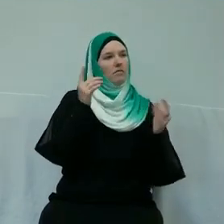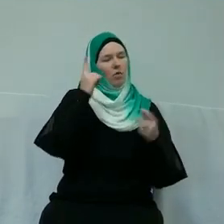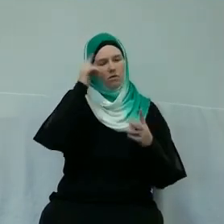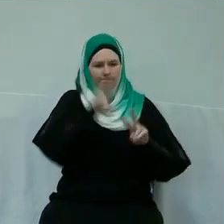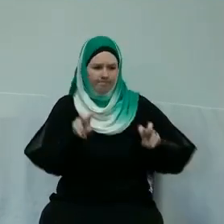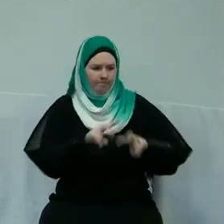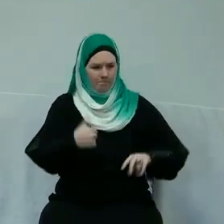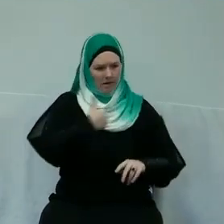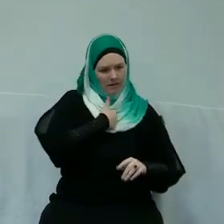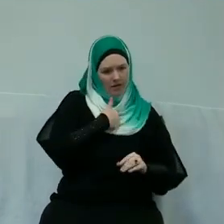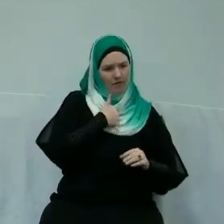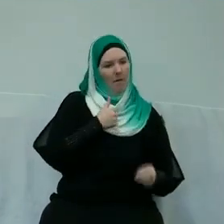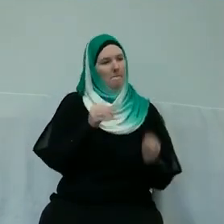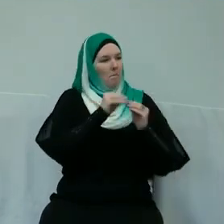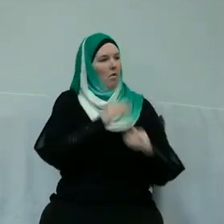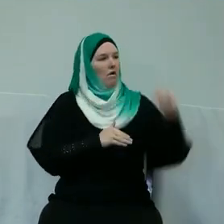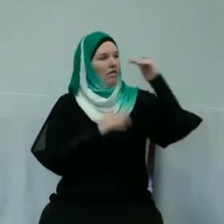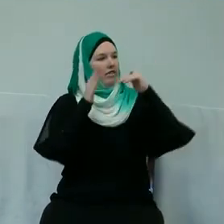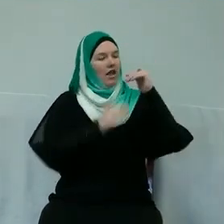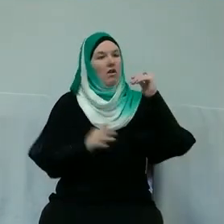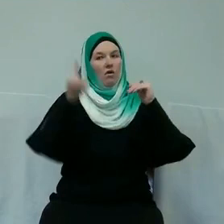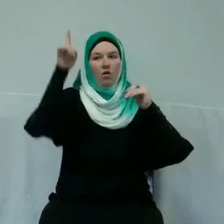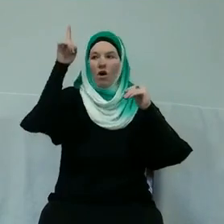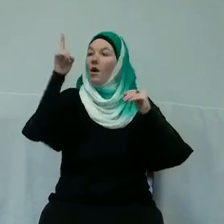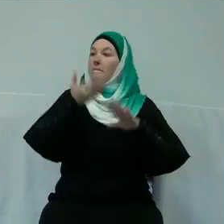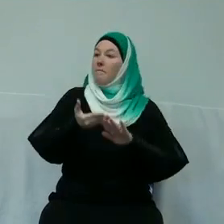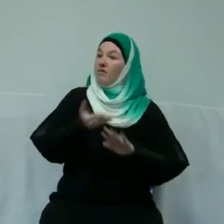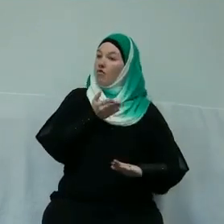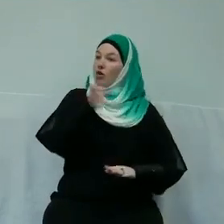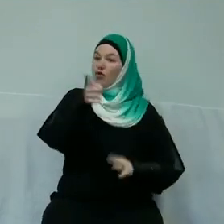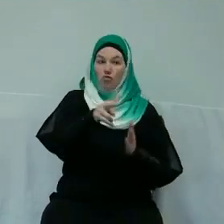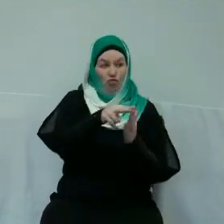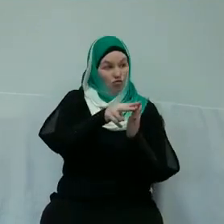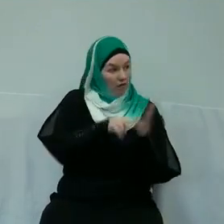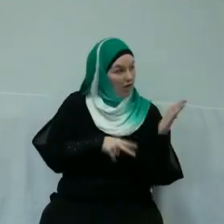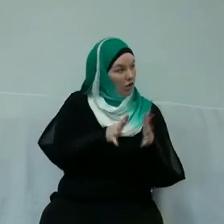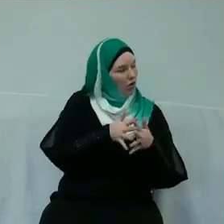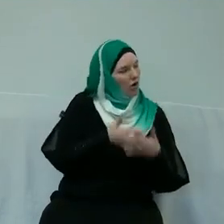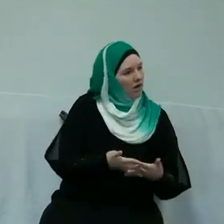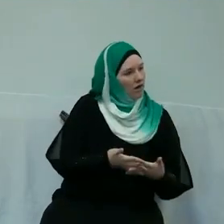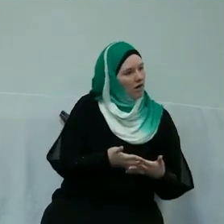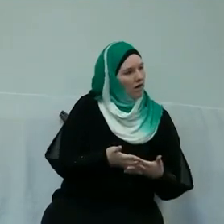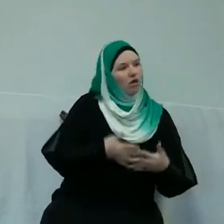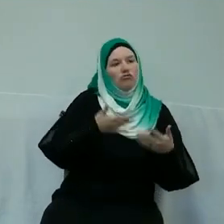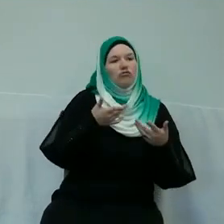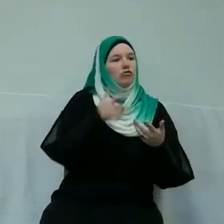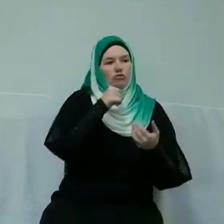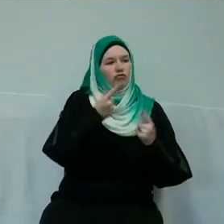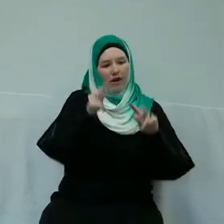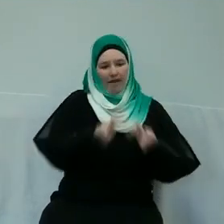that before you read the Quran, you are advancing using your own